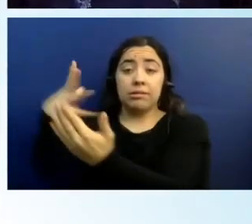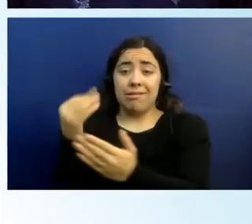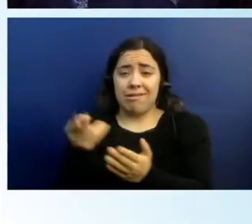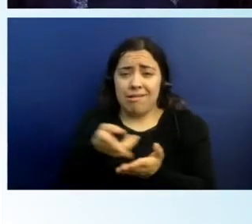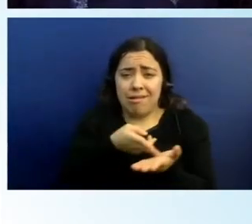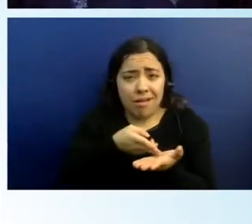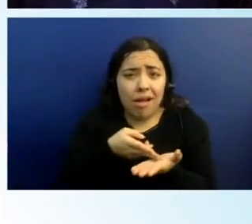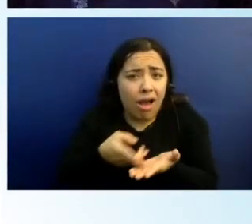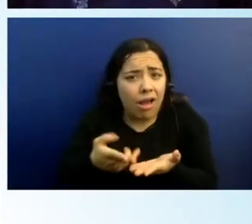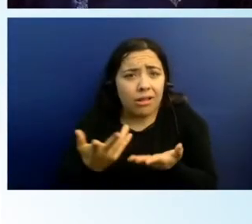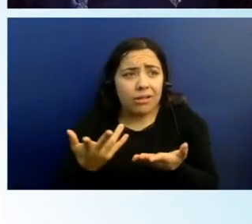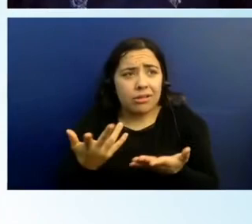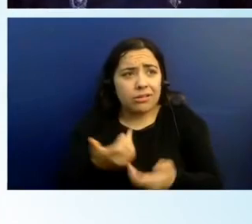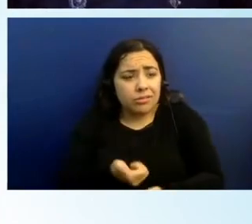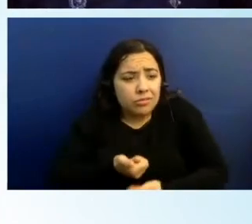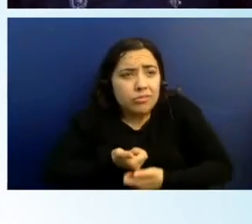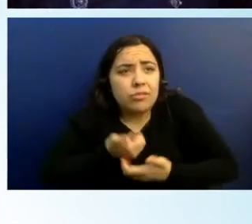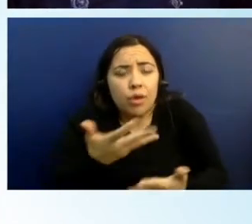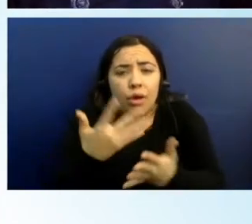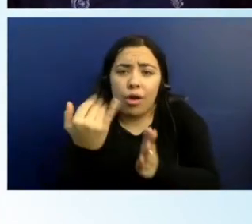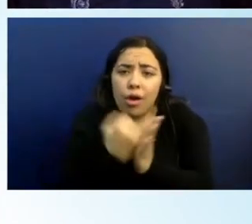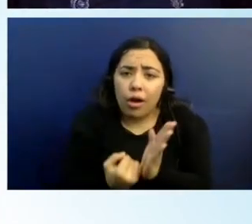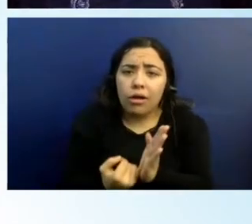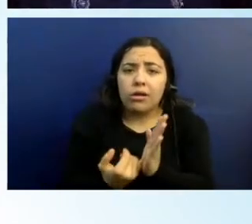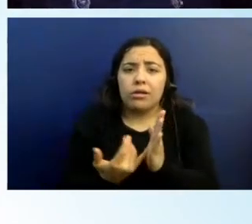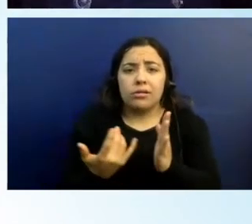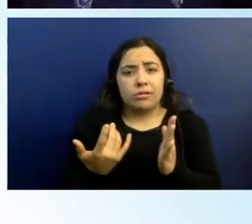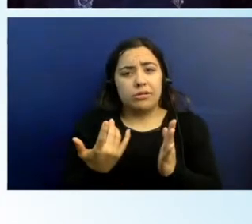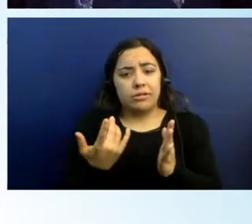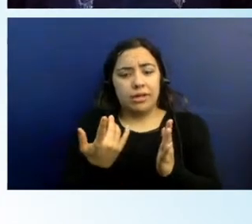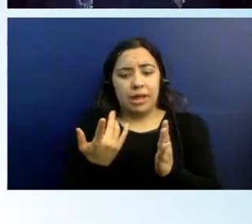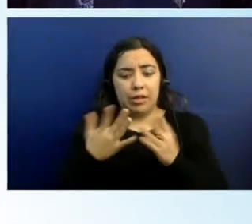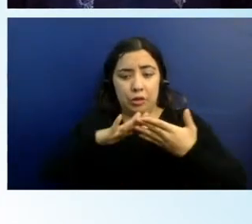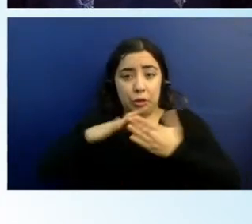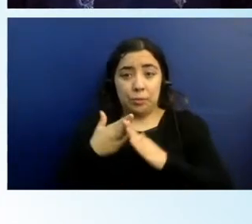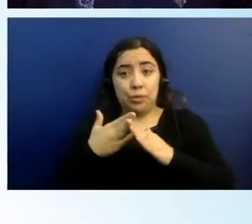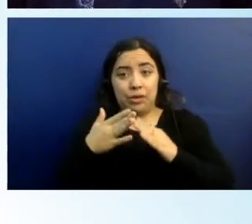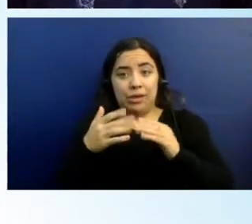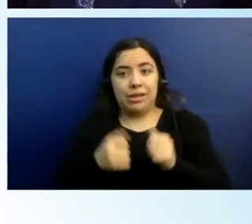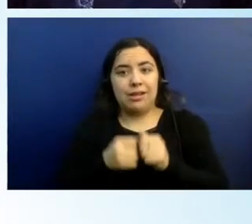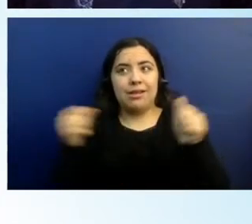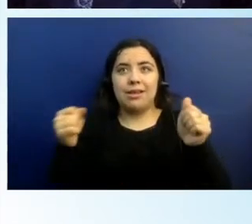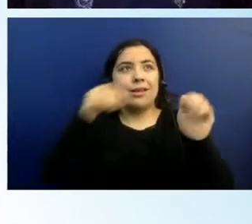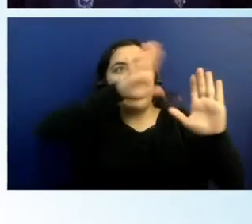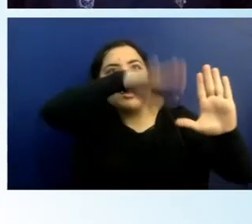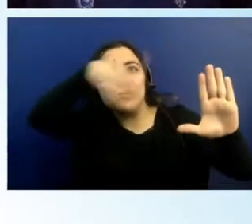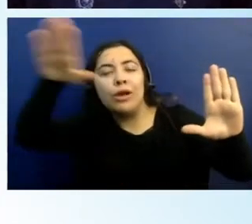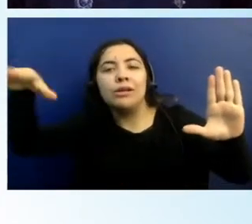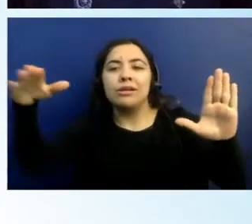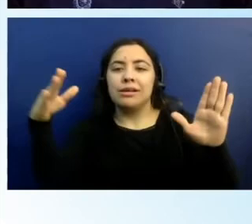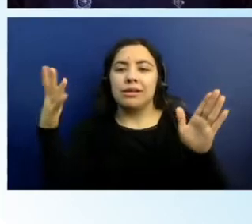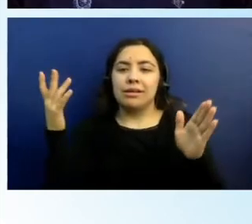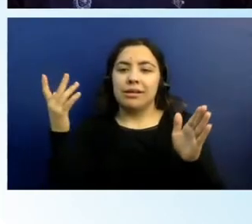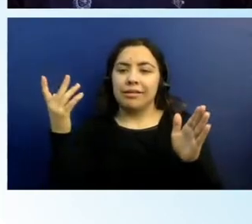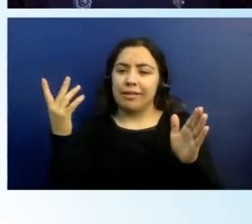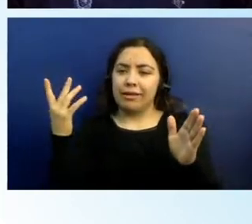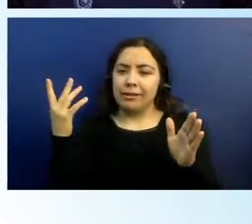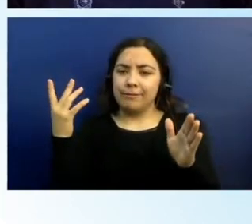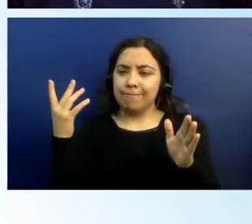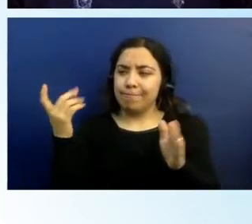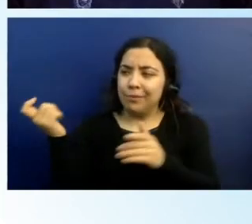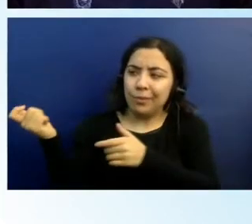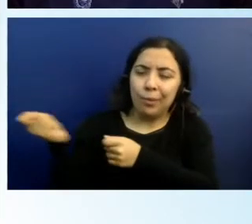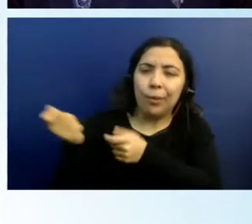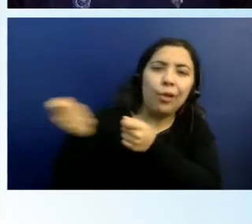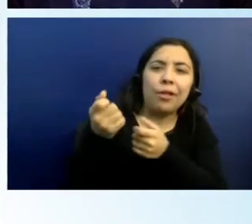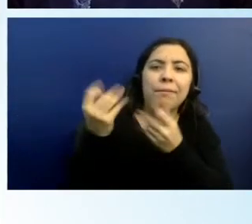art, honest expressions from a community oftentimes do bring in people from outside of the community to